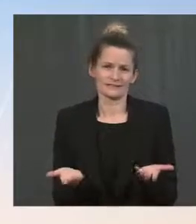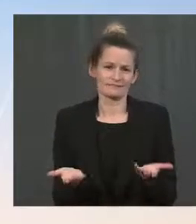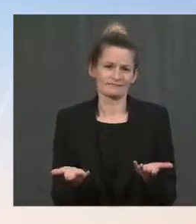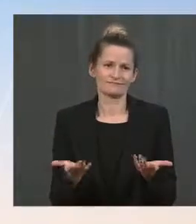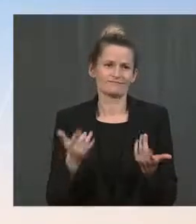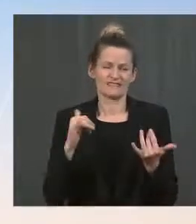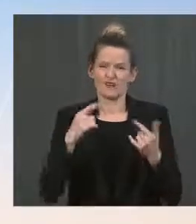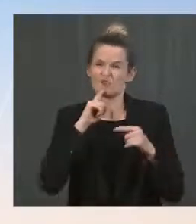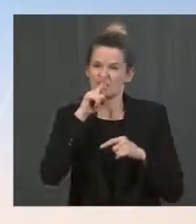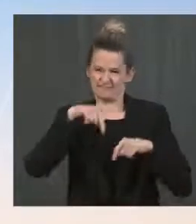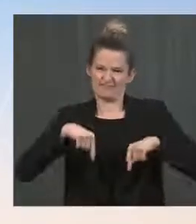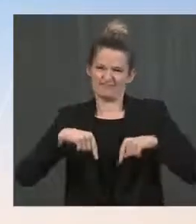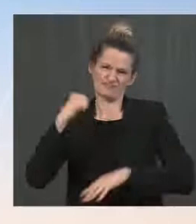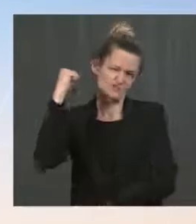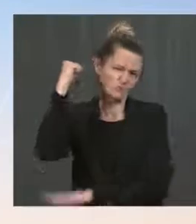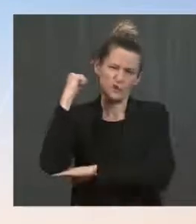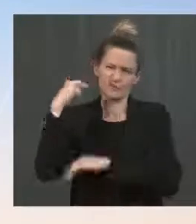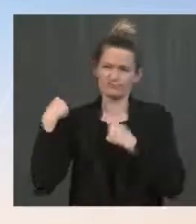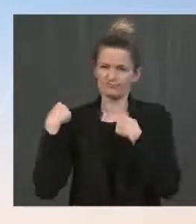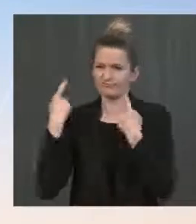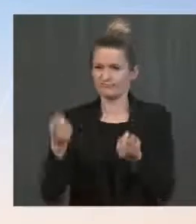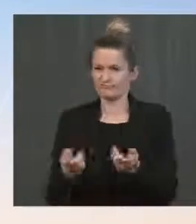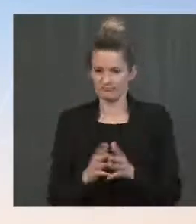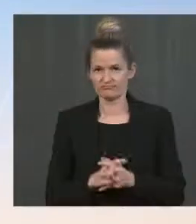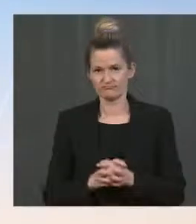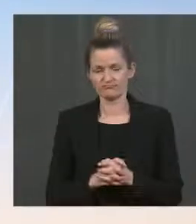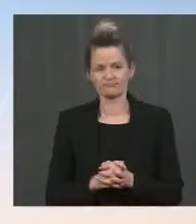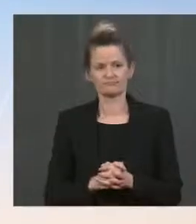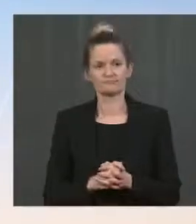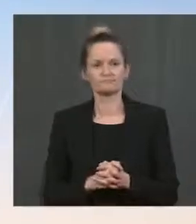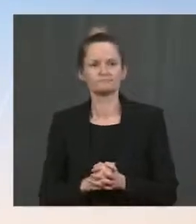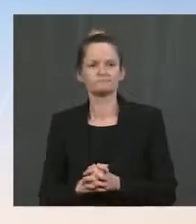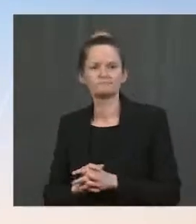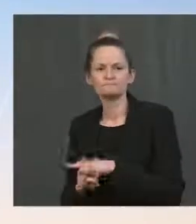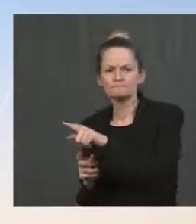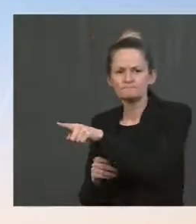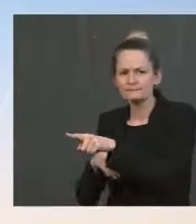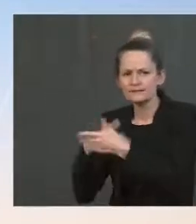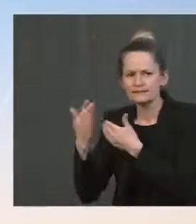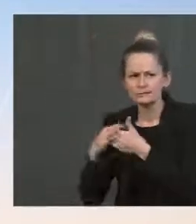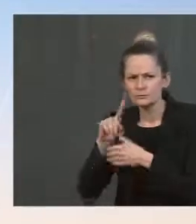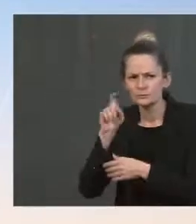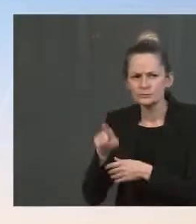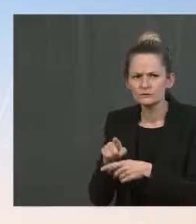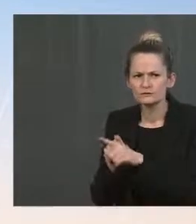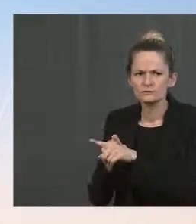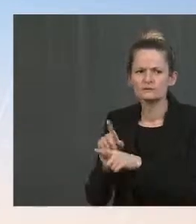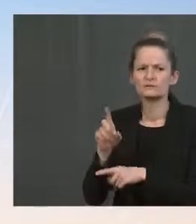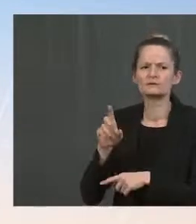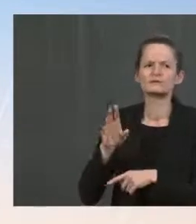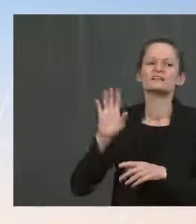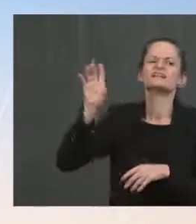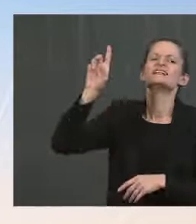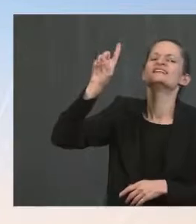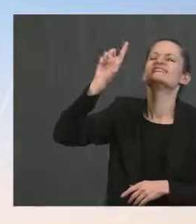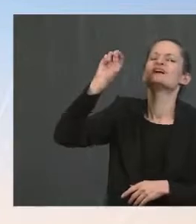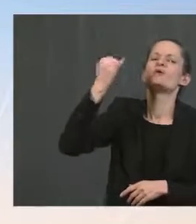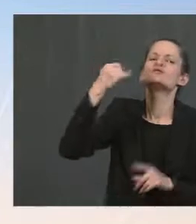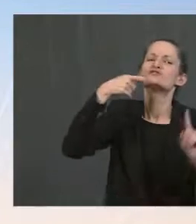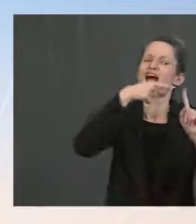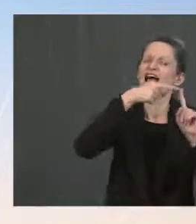you. Can you just circle back to the what the DOJ active file is? Your blog mentioned it was a